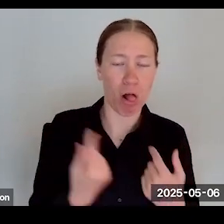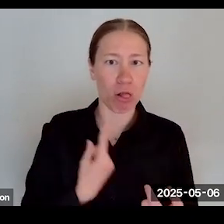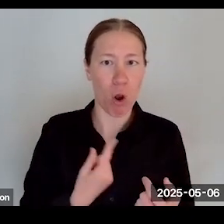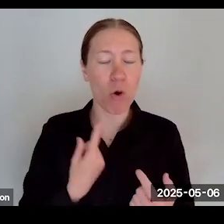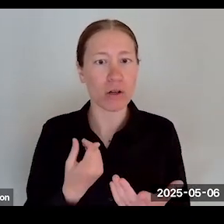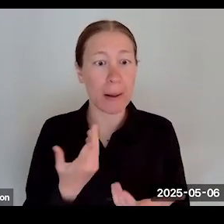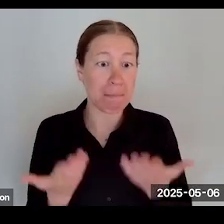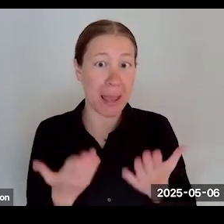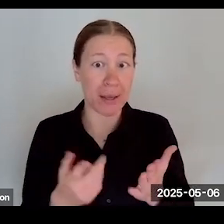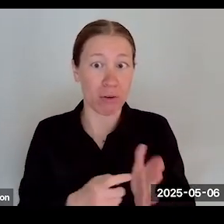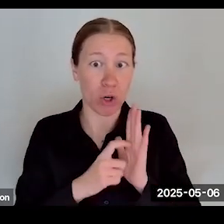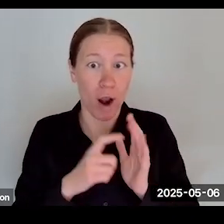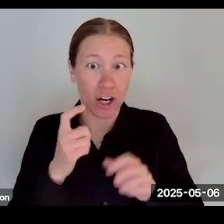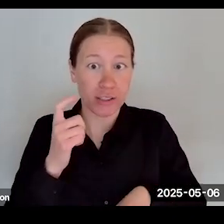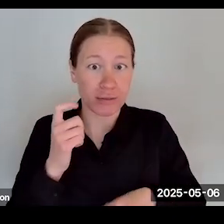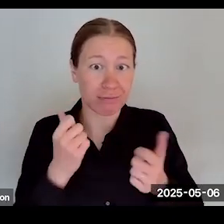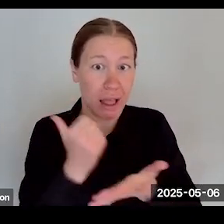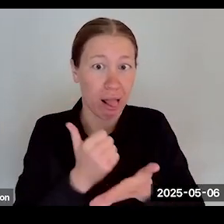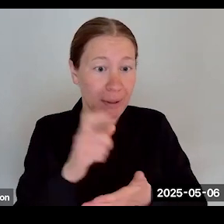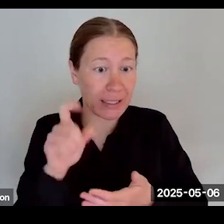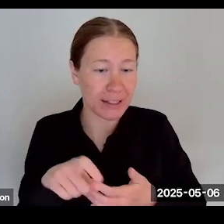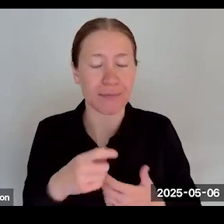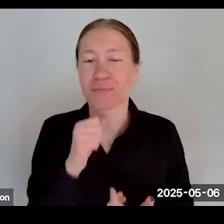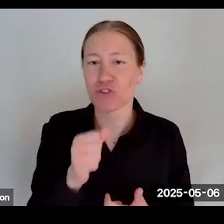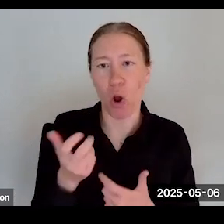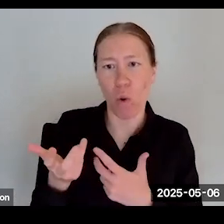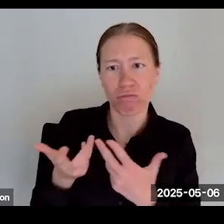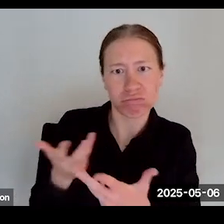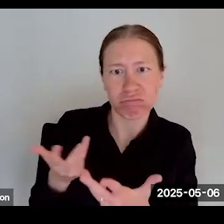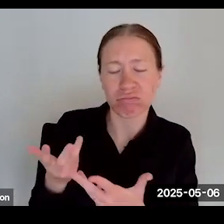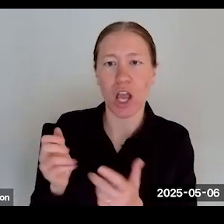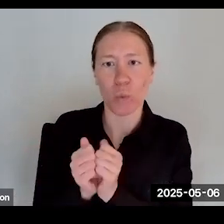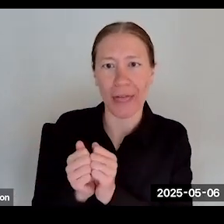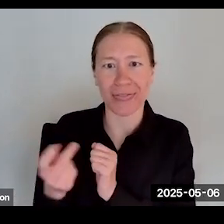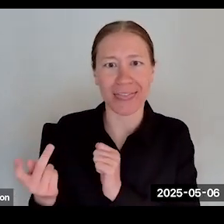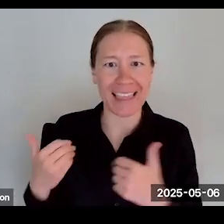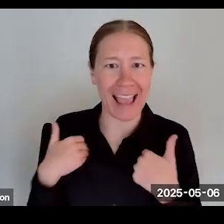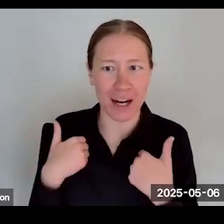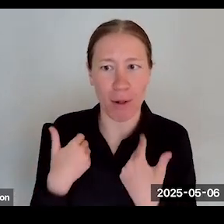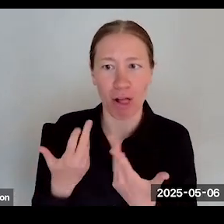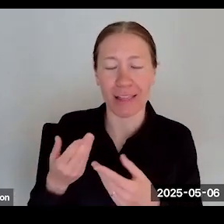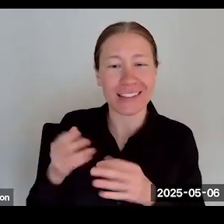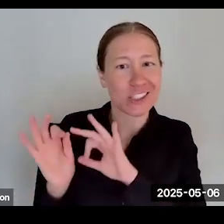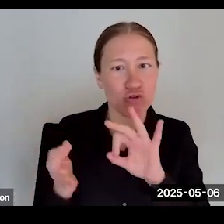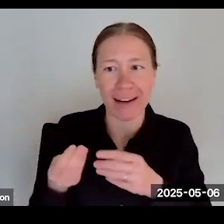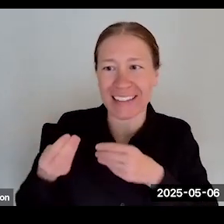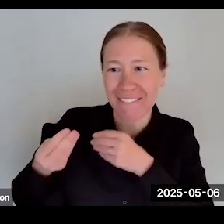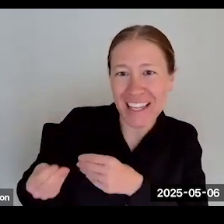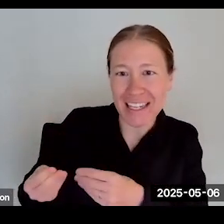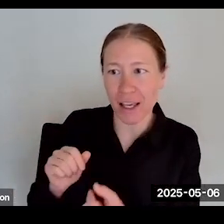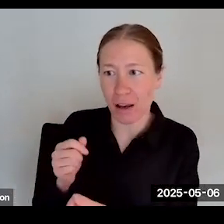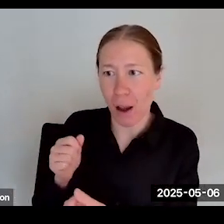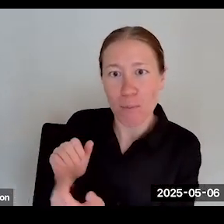with the service animal in any way. This means we're not feeding, approaching, petting, or otherwise distracting the animal from its